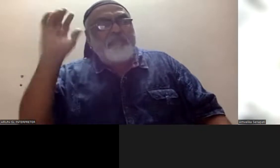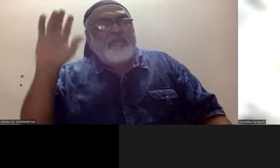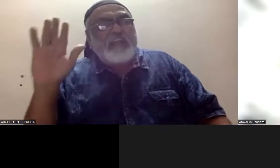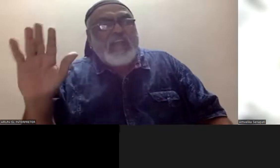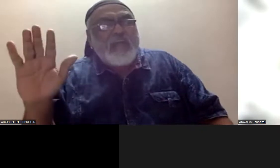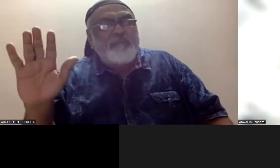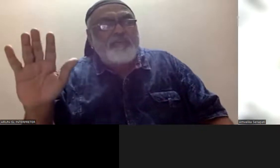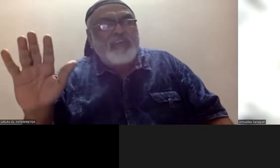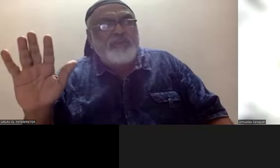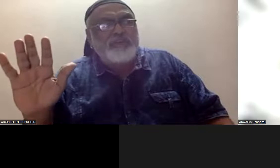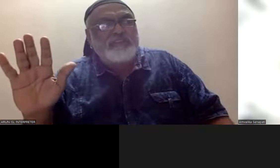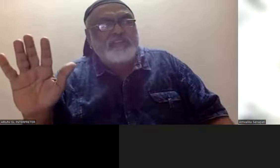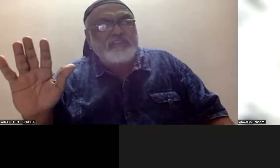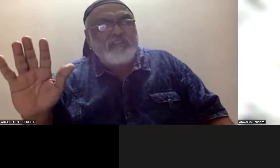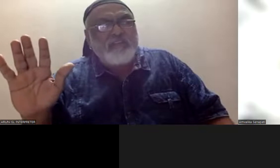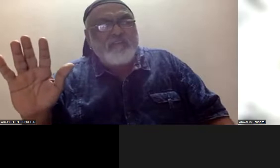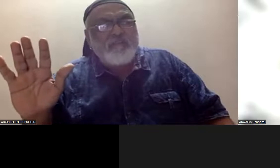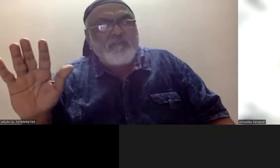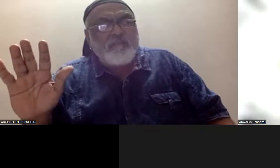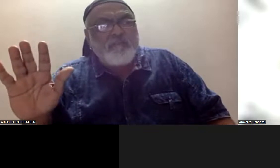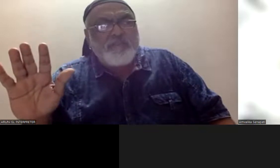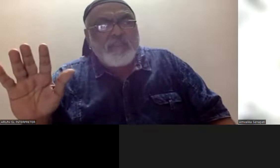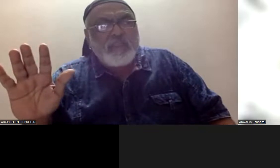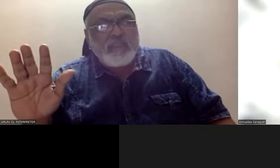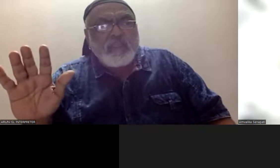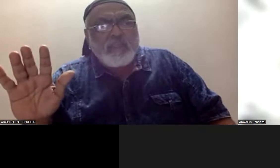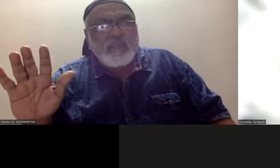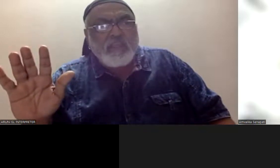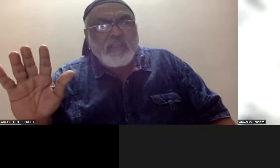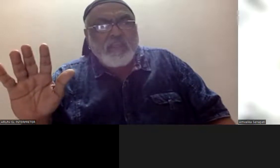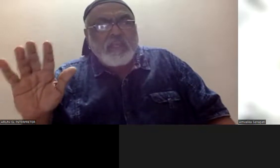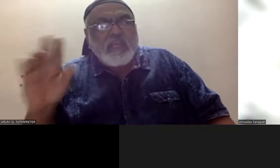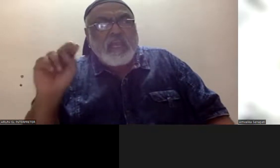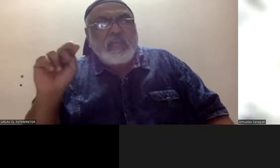rating by NAB, you said? Who is this? NAC, NAC, NAC. NAC, NAAC, yeah,